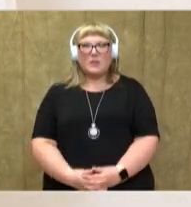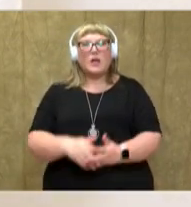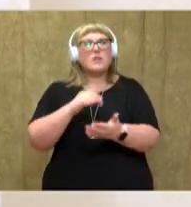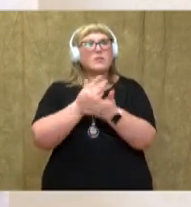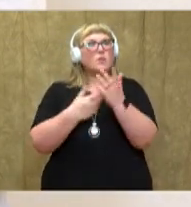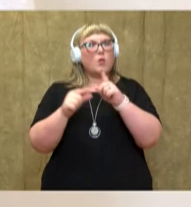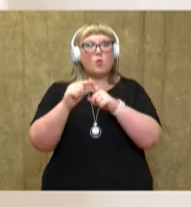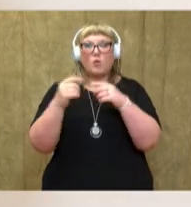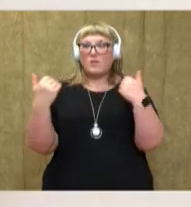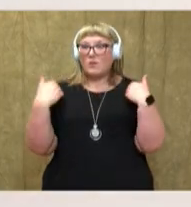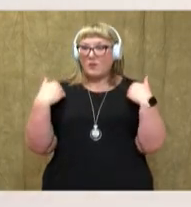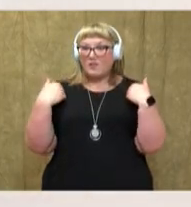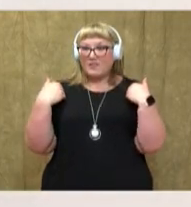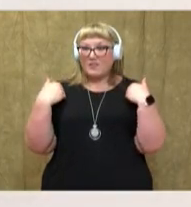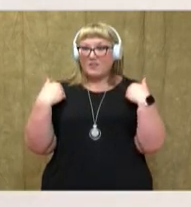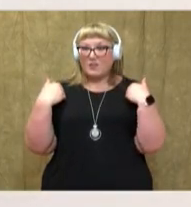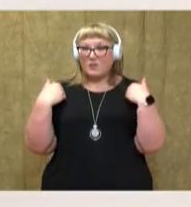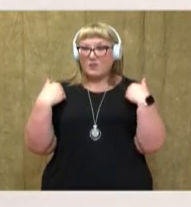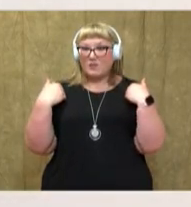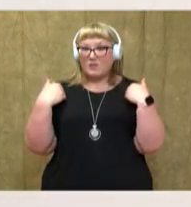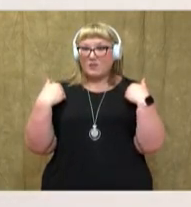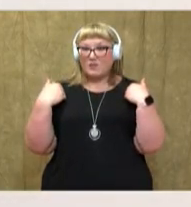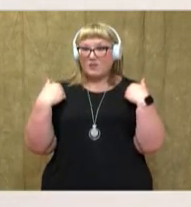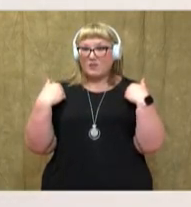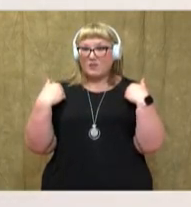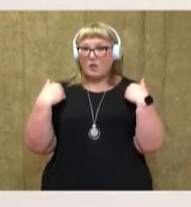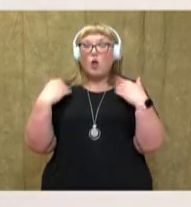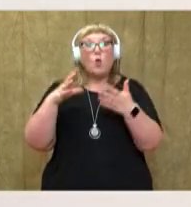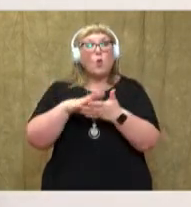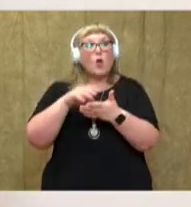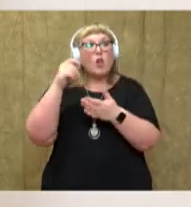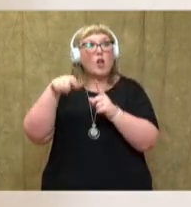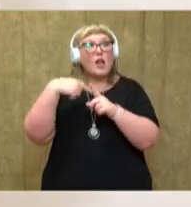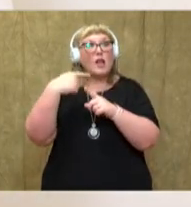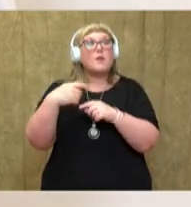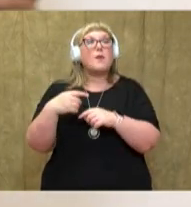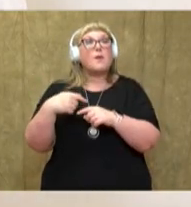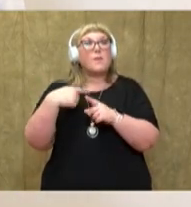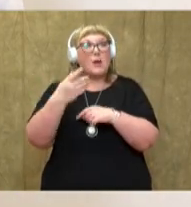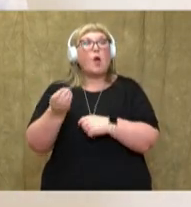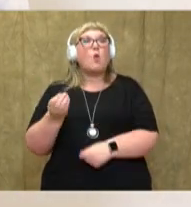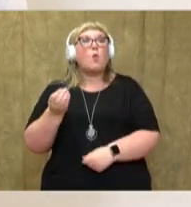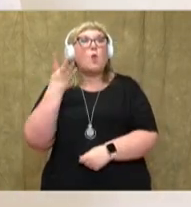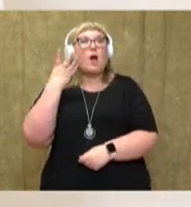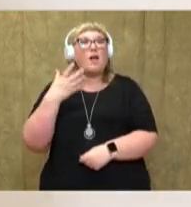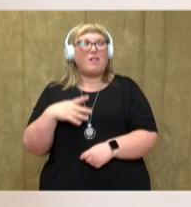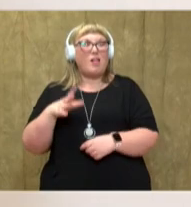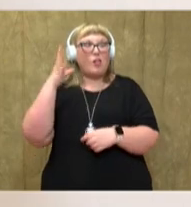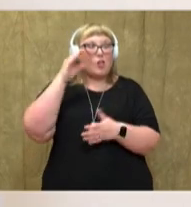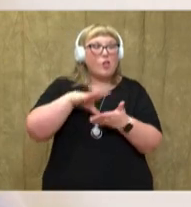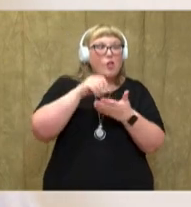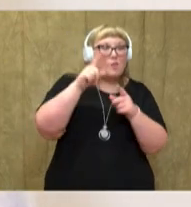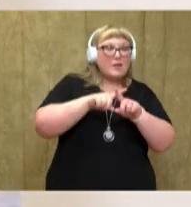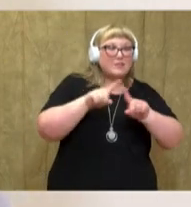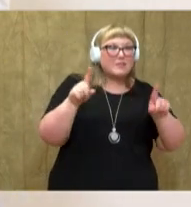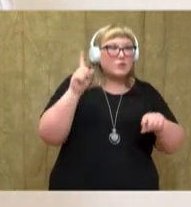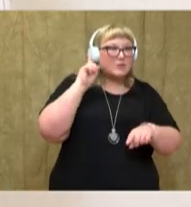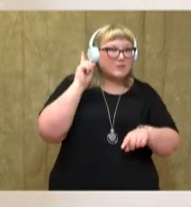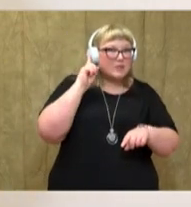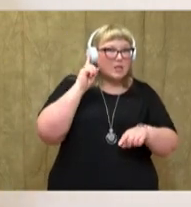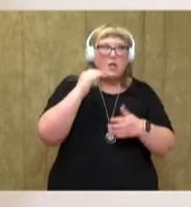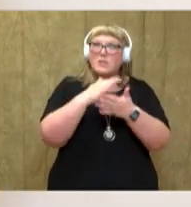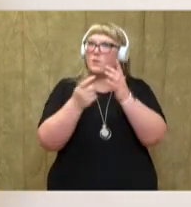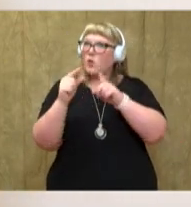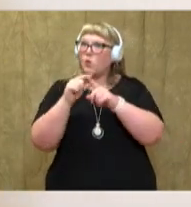we have, remember, we're learning about the digraph and we're understanding the differing of sounds. Now, some of the words we have may